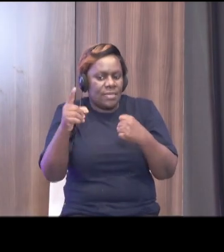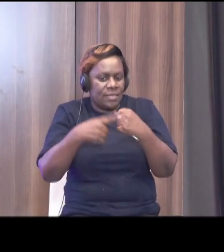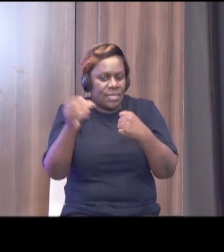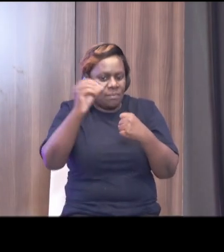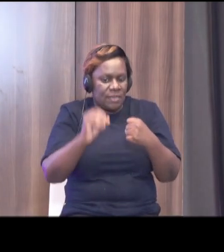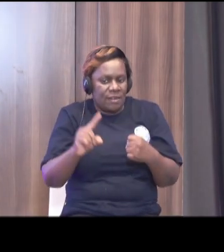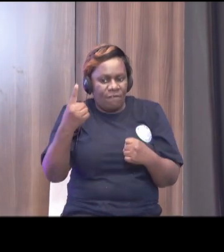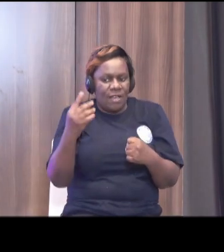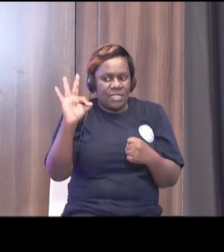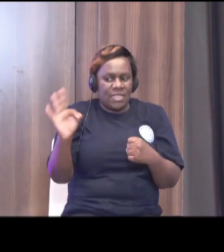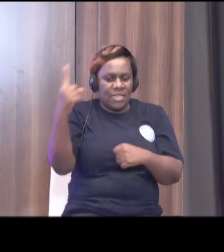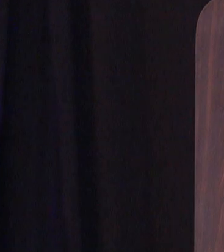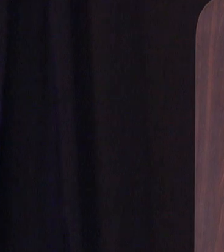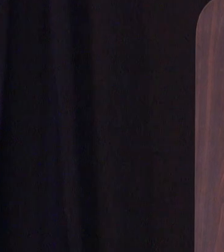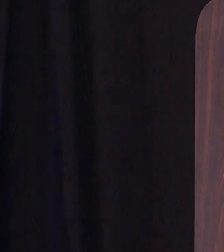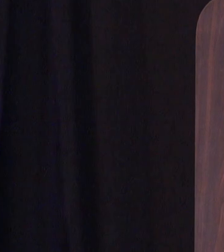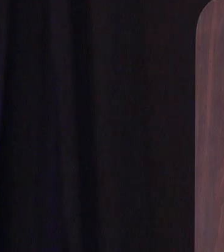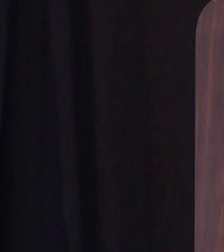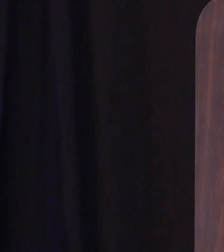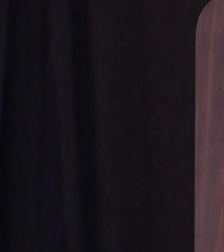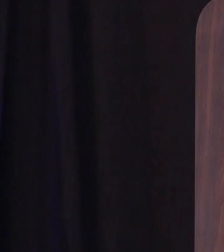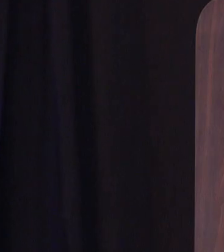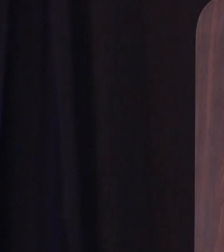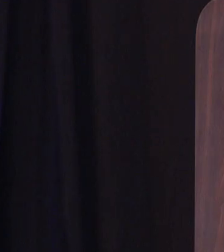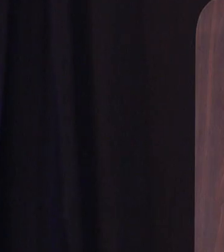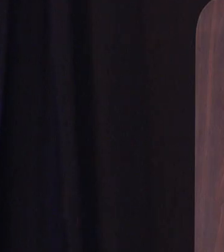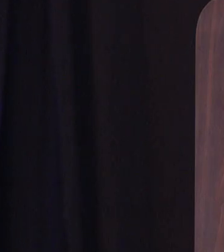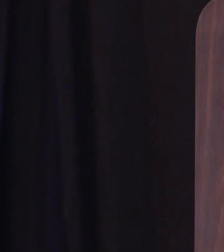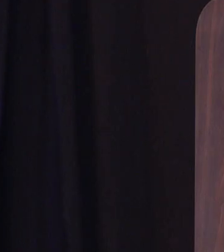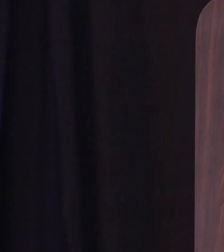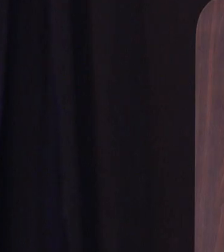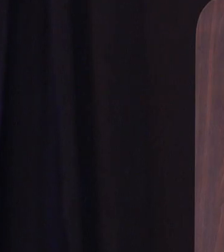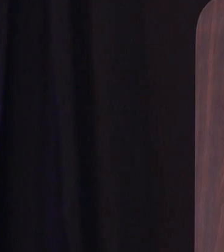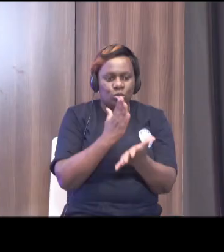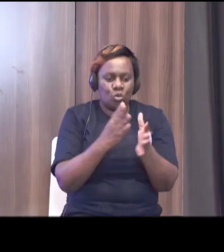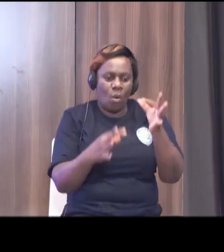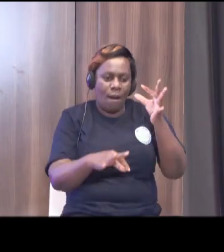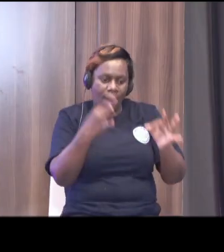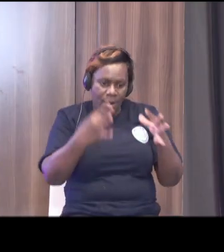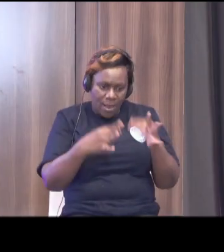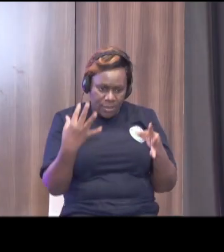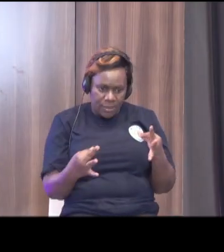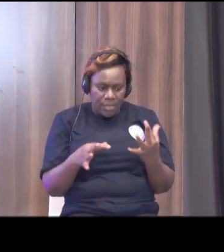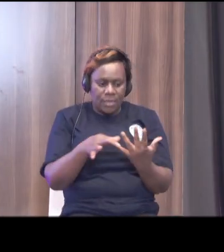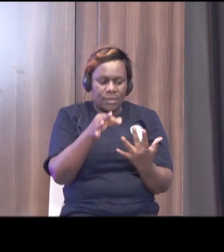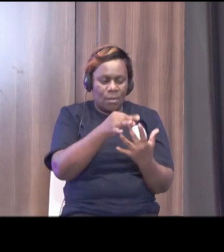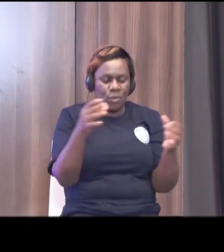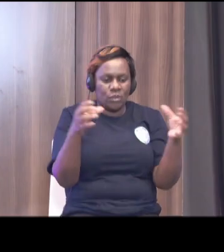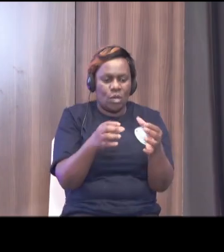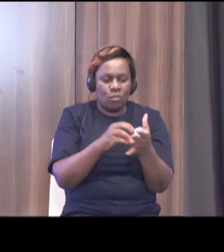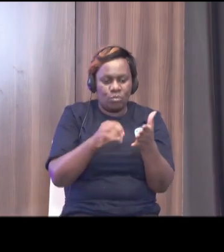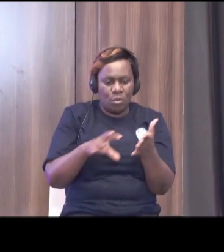first 3 days after onset. And this is just giving you a feel for the actual analysis. Sample size, we had to drop a